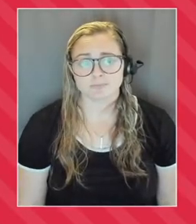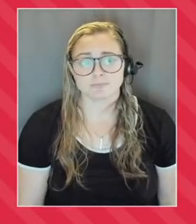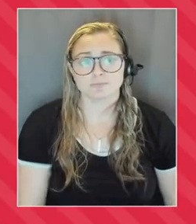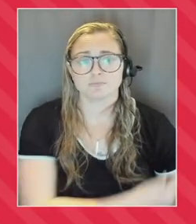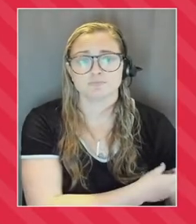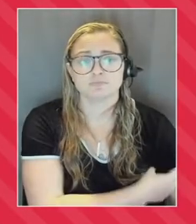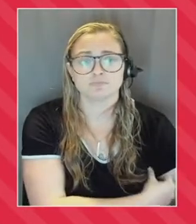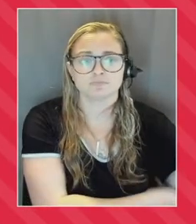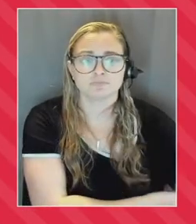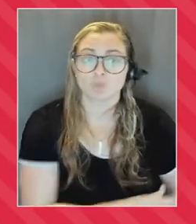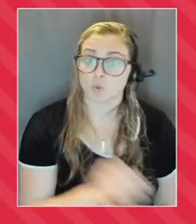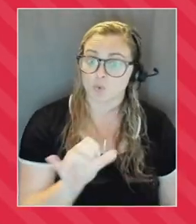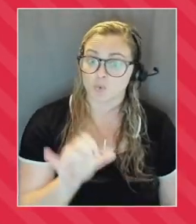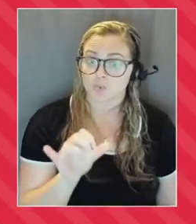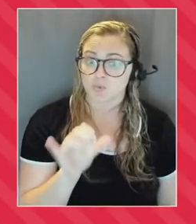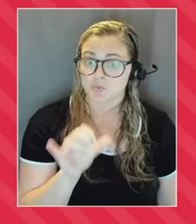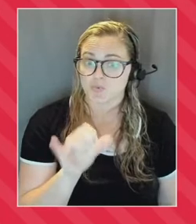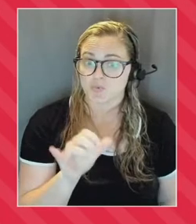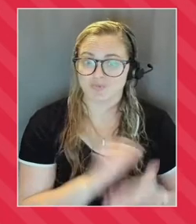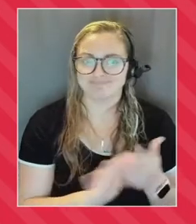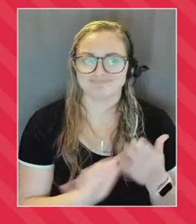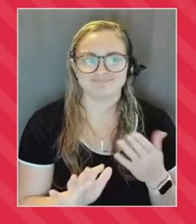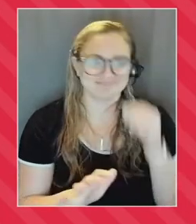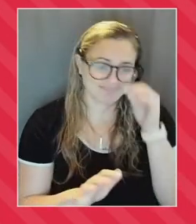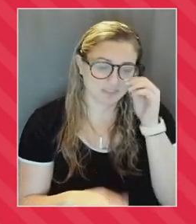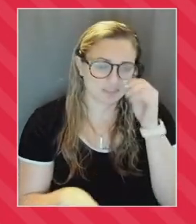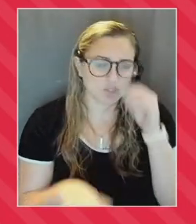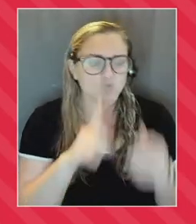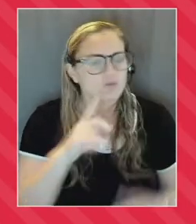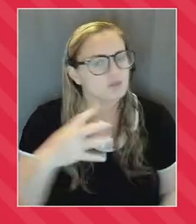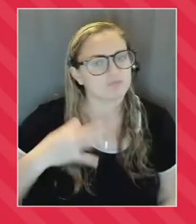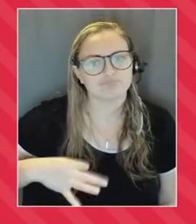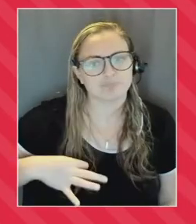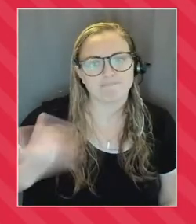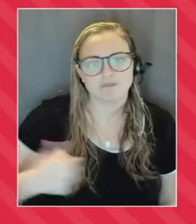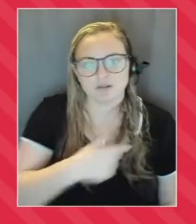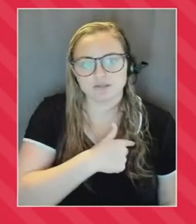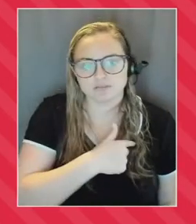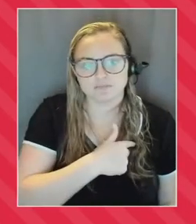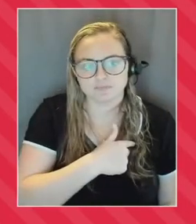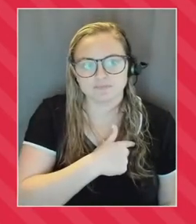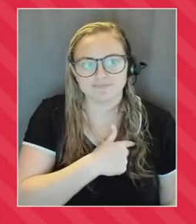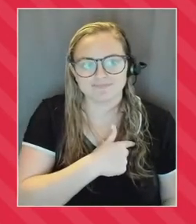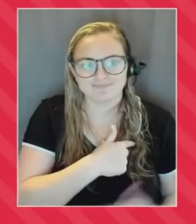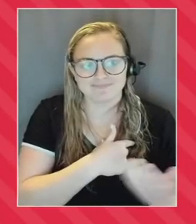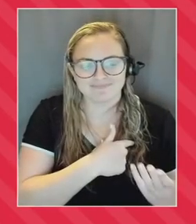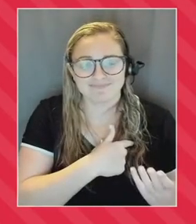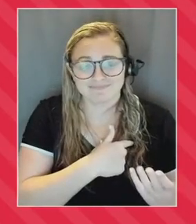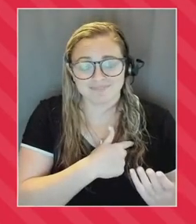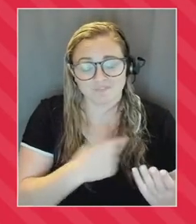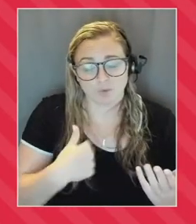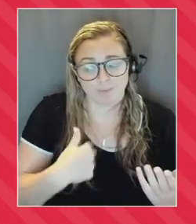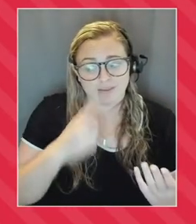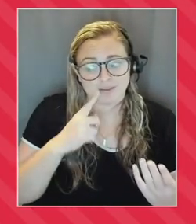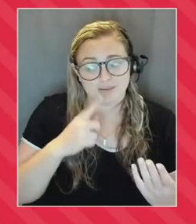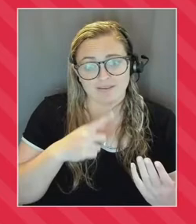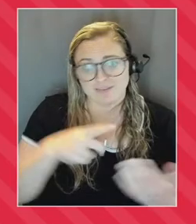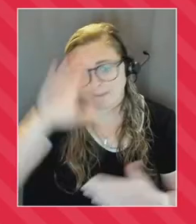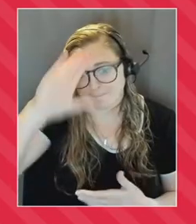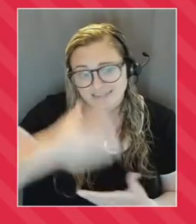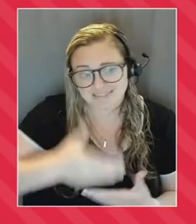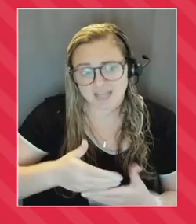pretty wax. So it was real beneficial, and it satisfied my son. He's a big